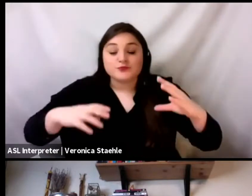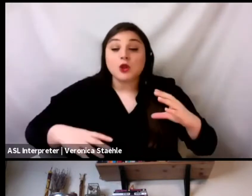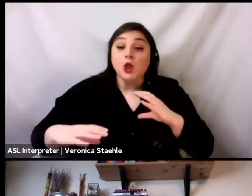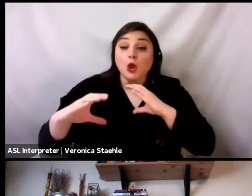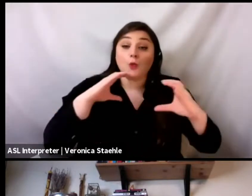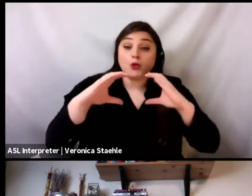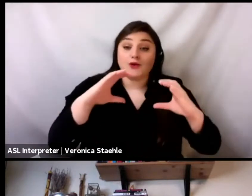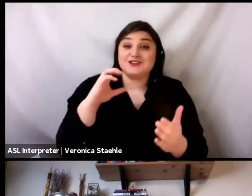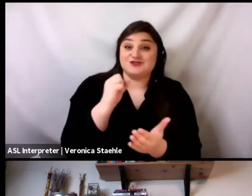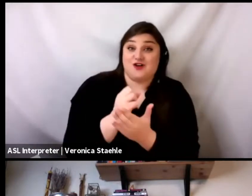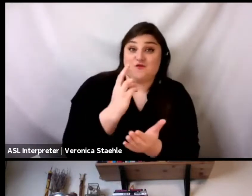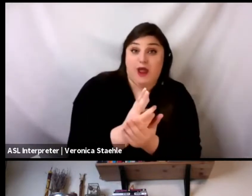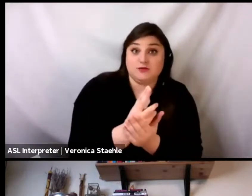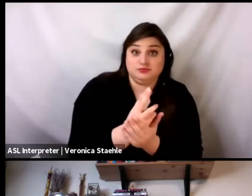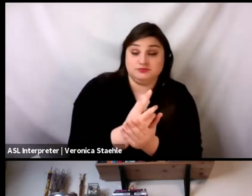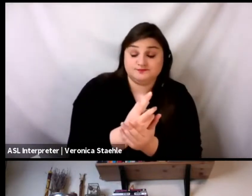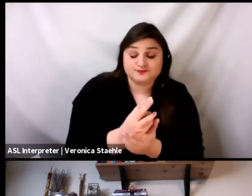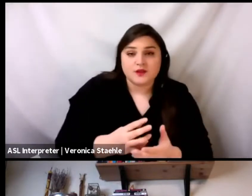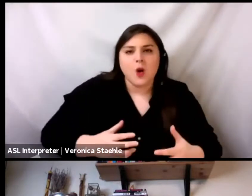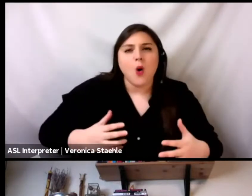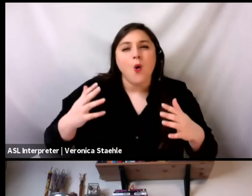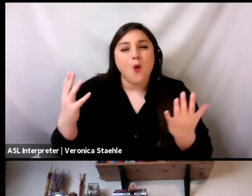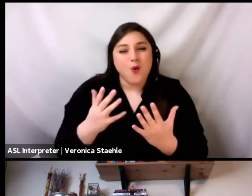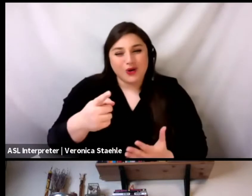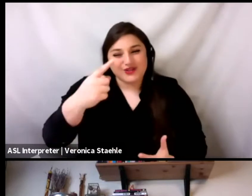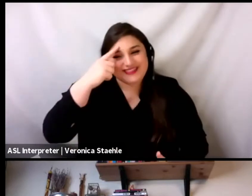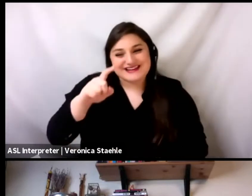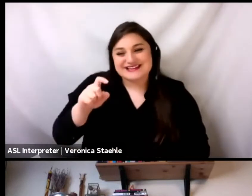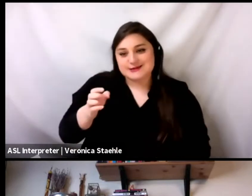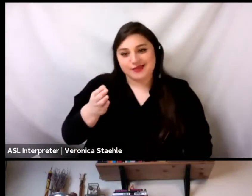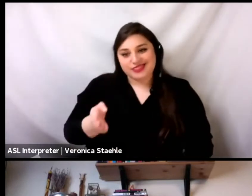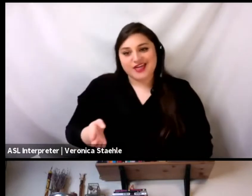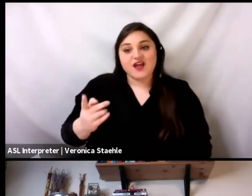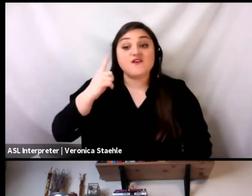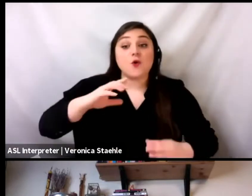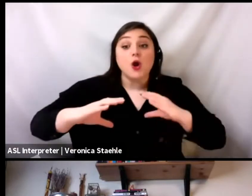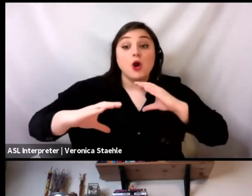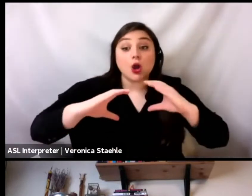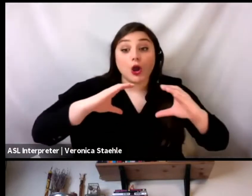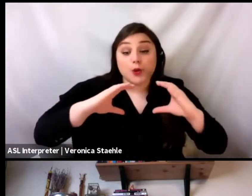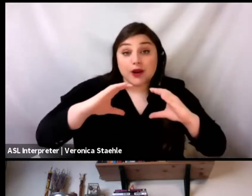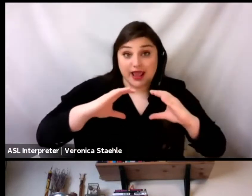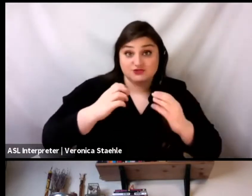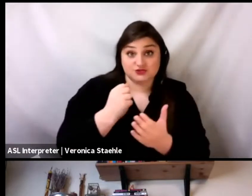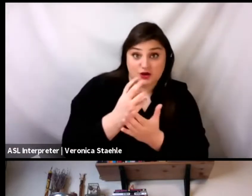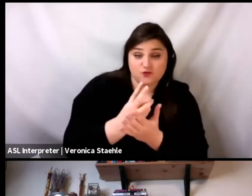order for you to feel a sense of privacy?